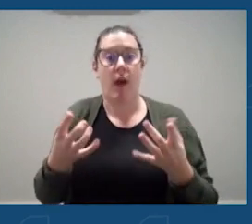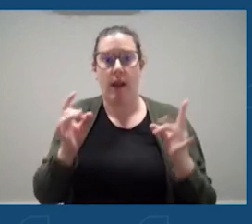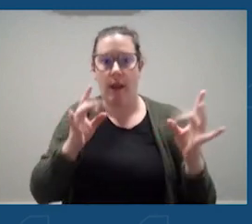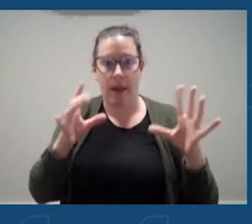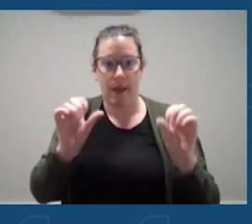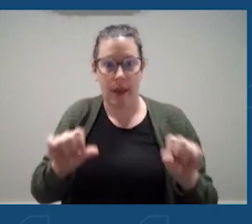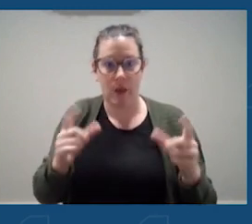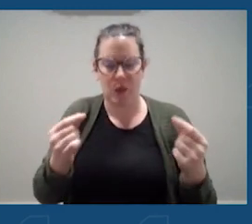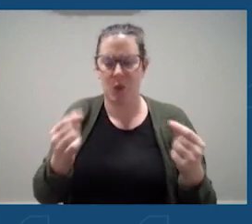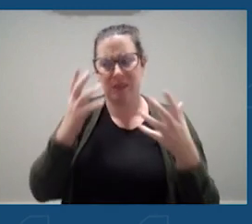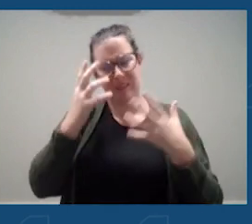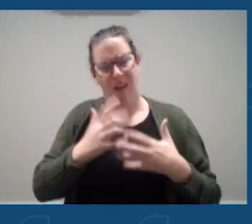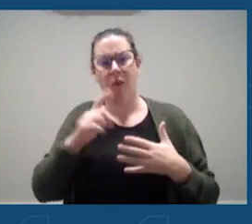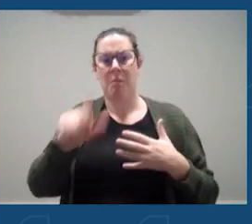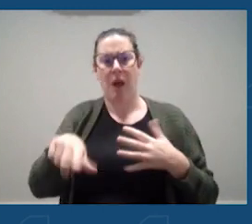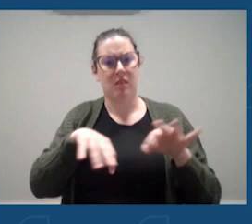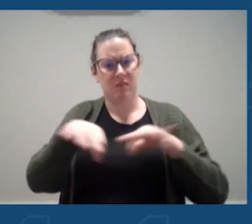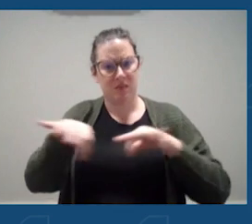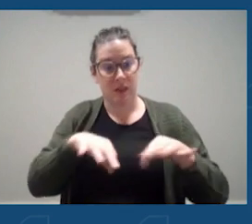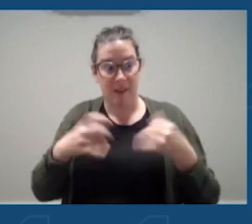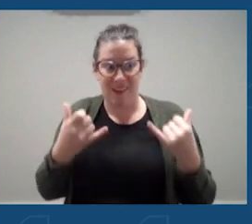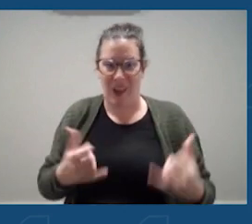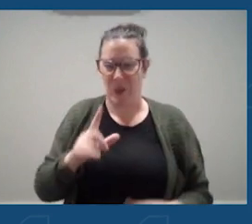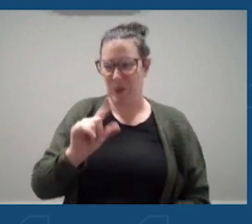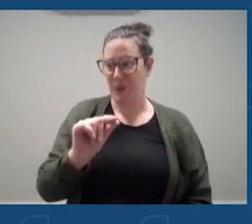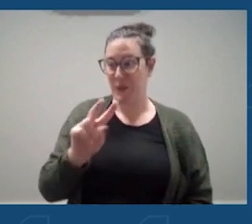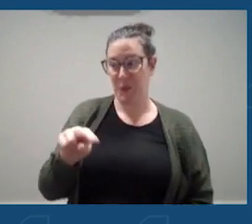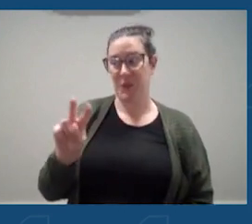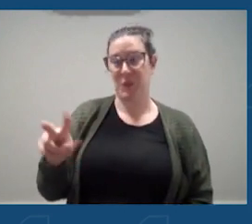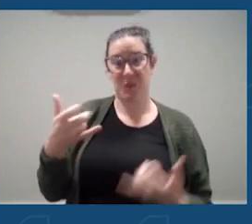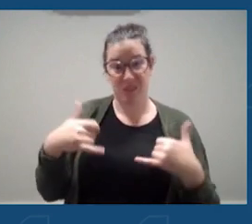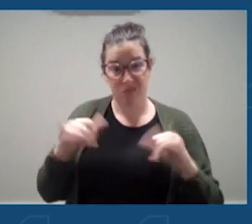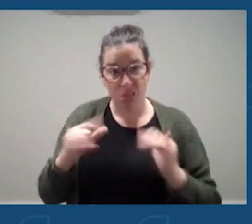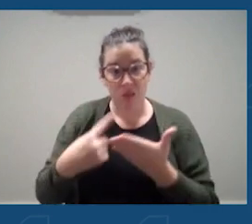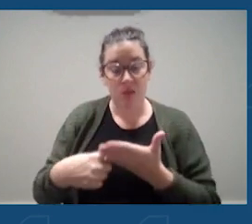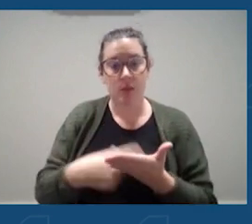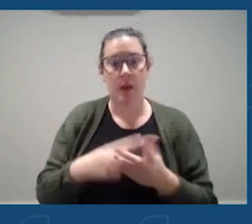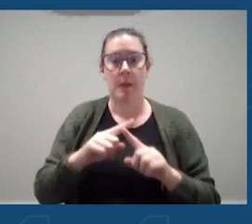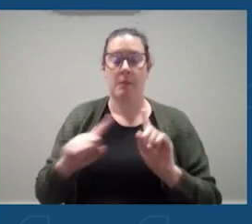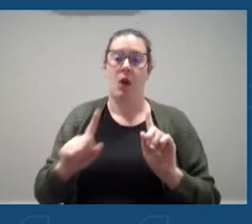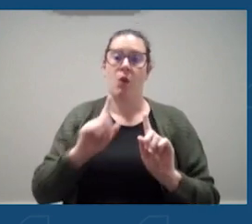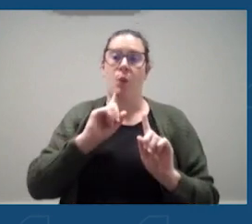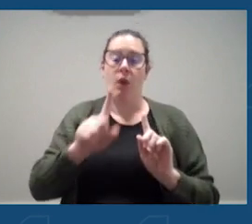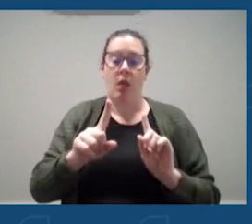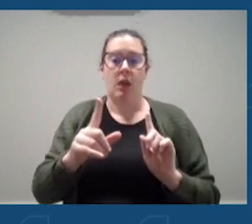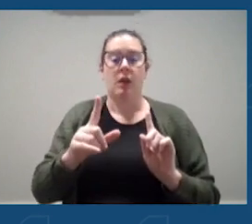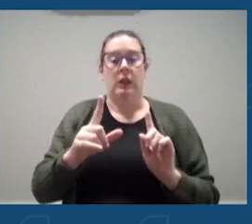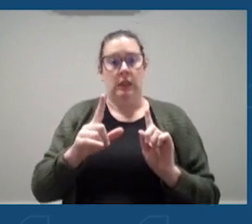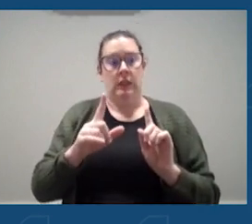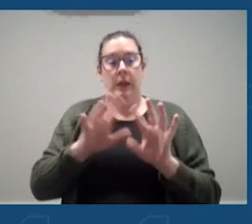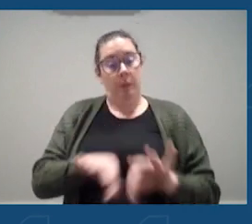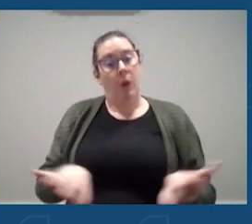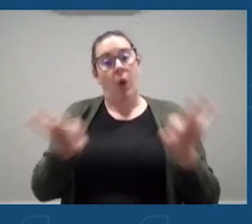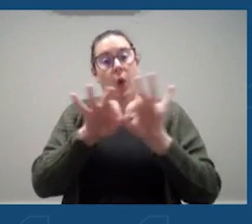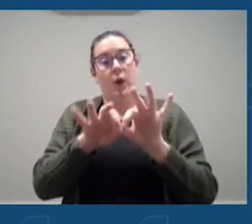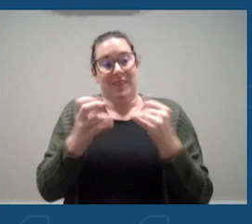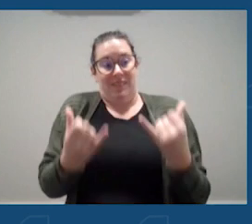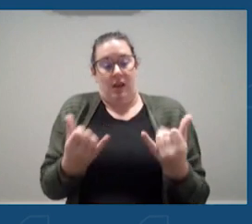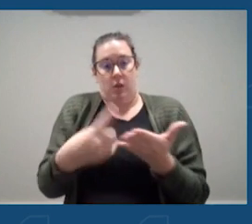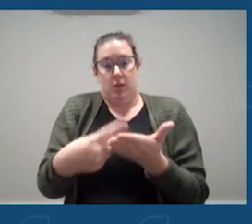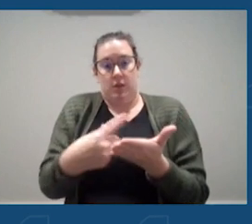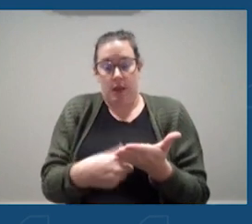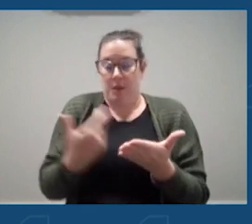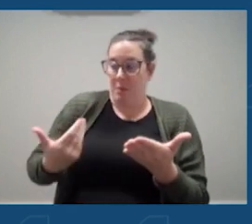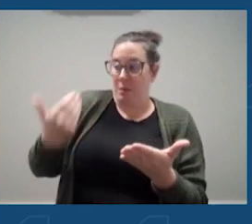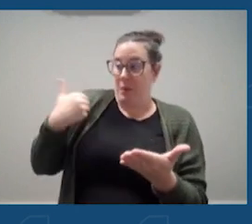to have that conversation in 2022, but I think it's really, really timely that we talk about not just the past, but